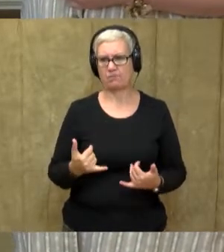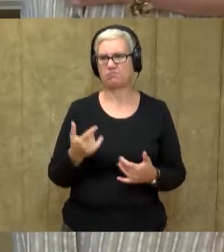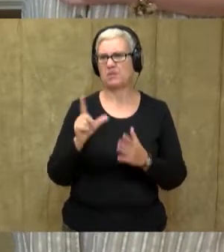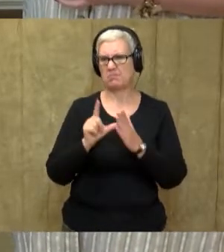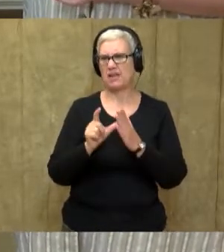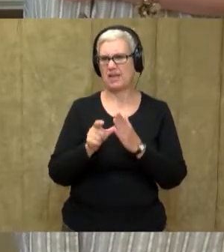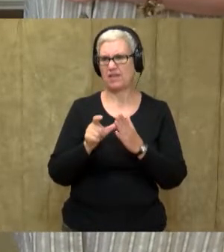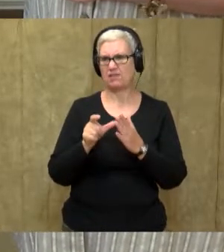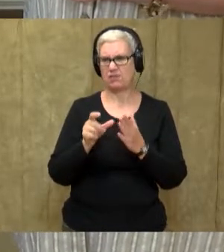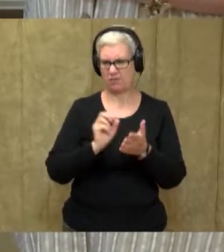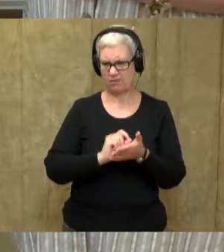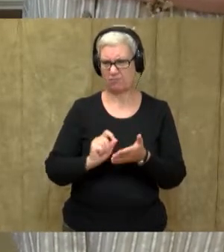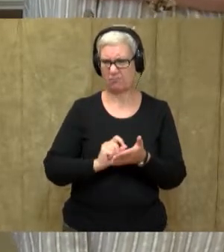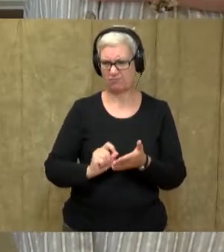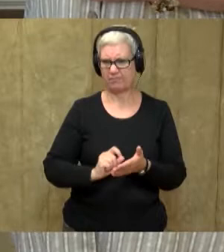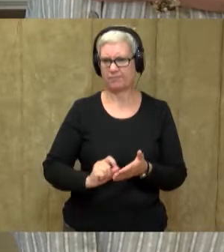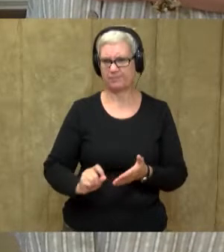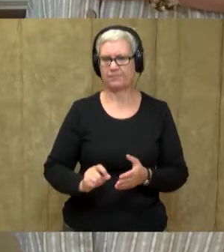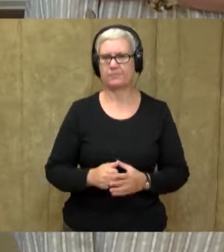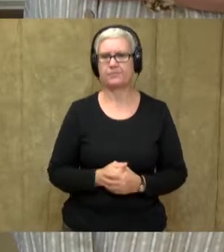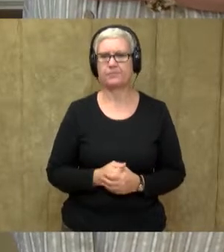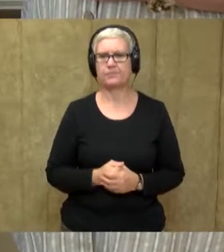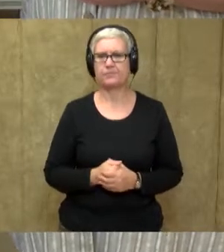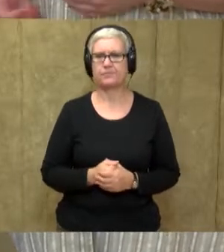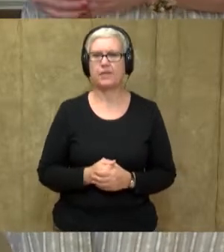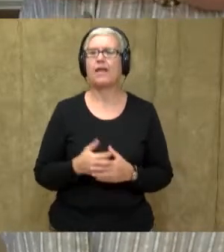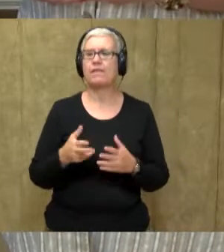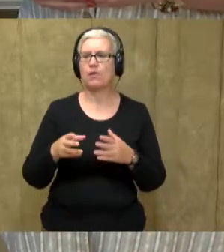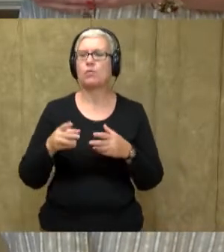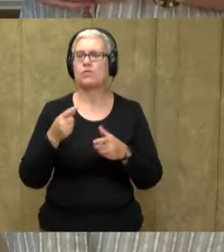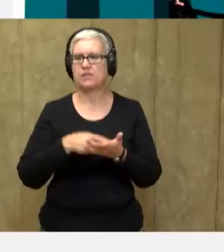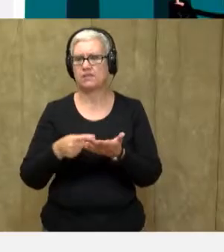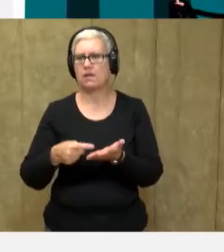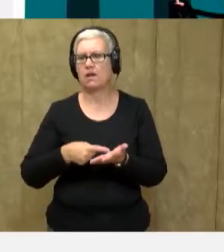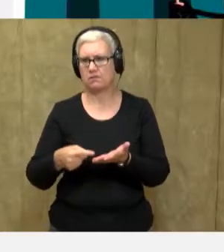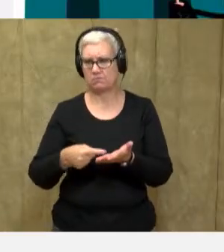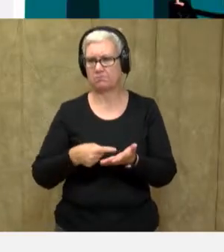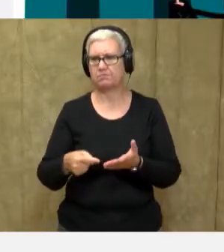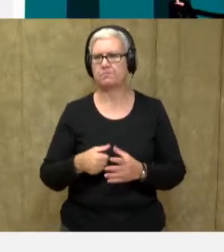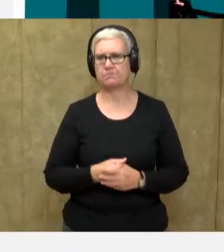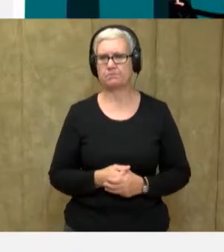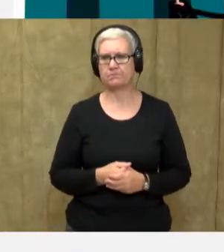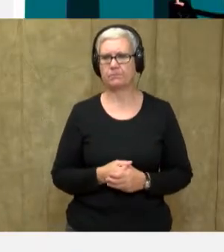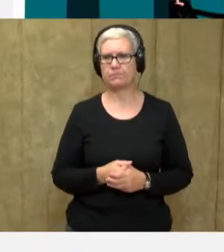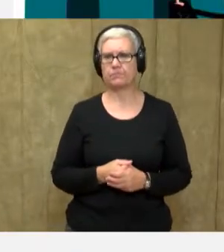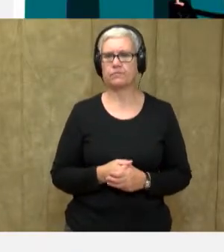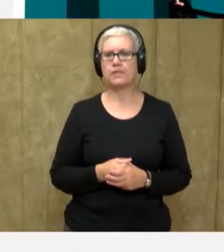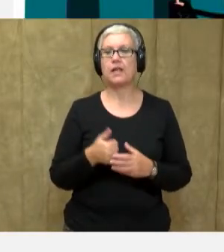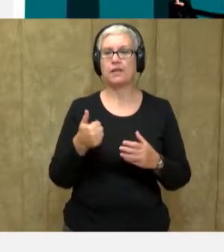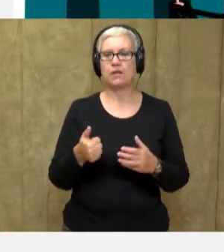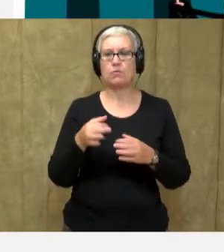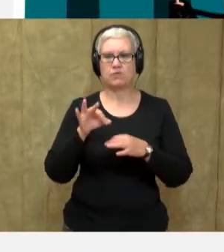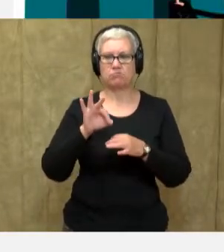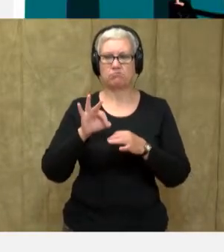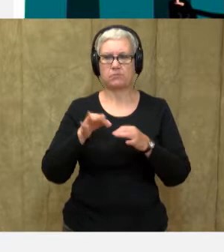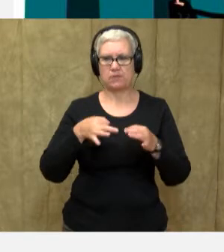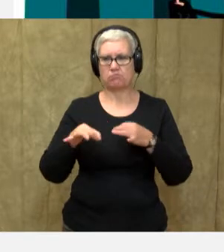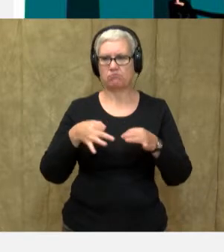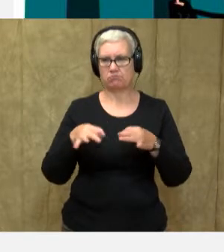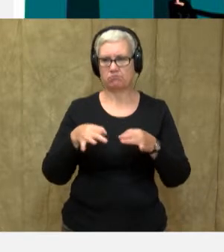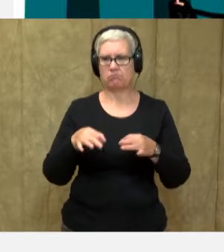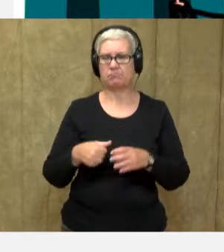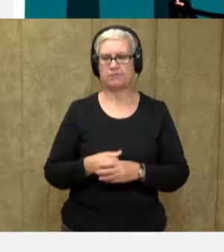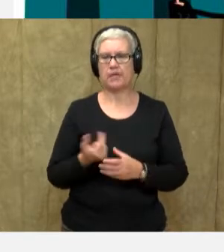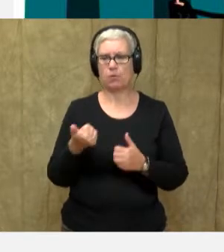just a minute to jot them down, and I'm going to go over them with you and make sure that you understand what each of these means.